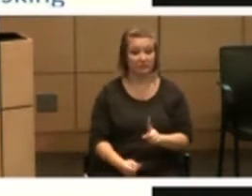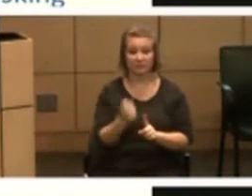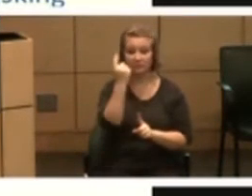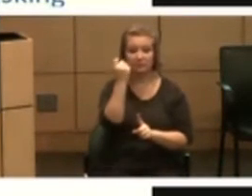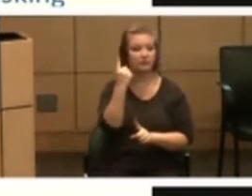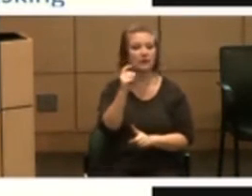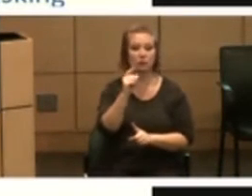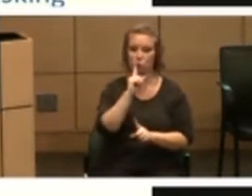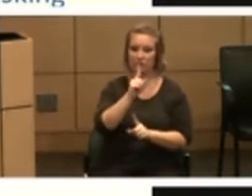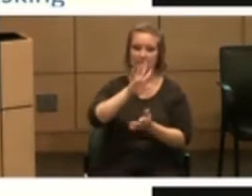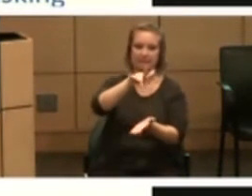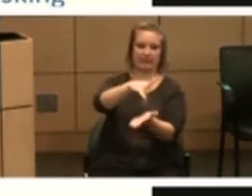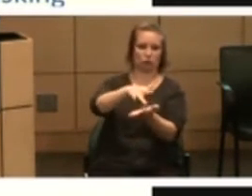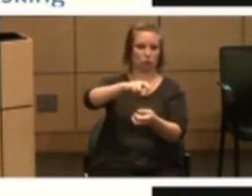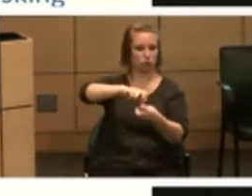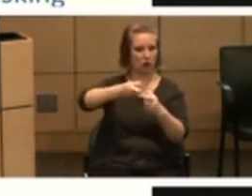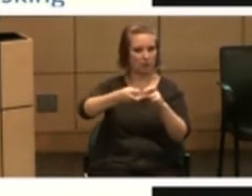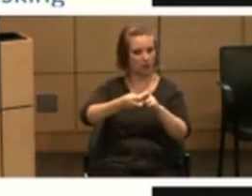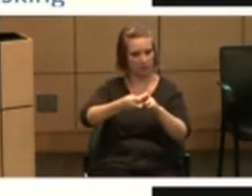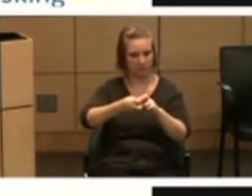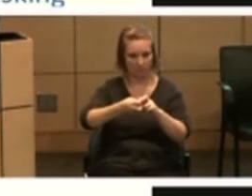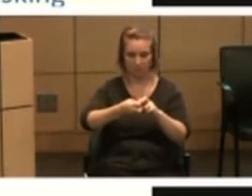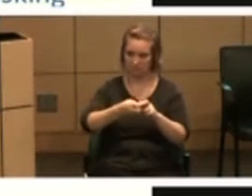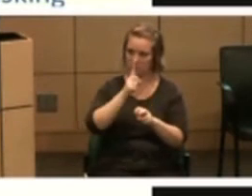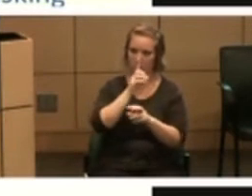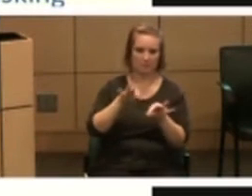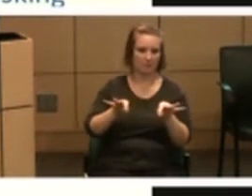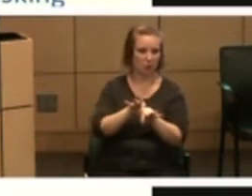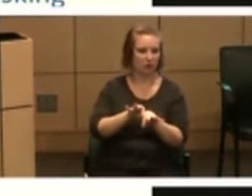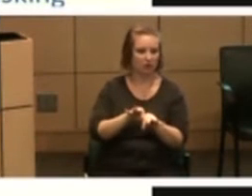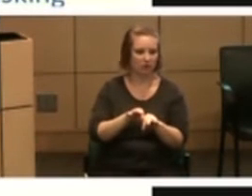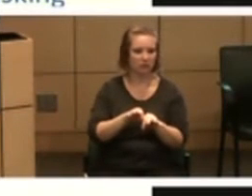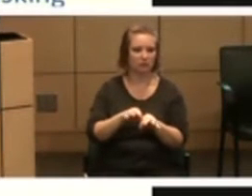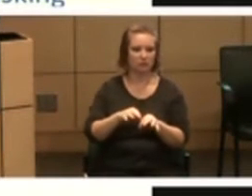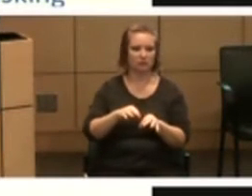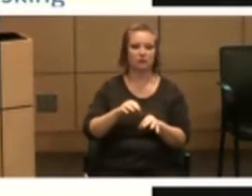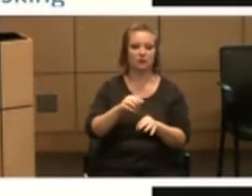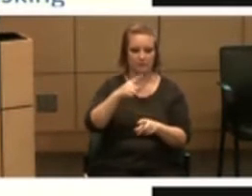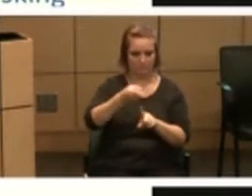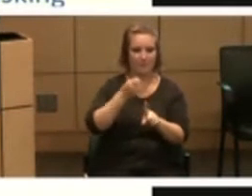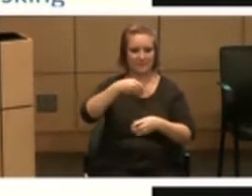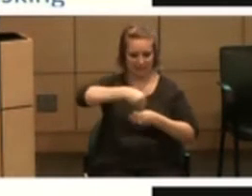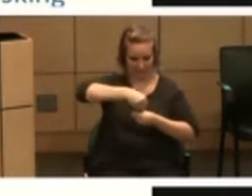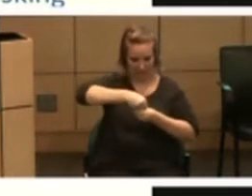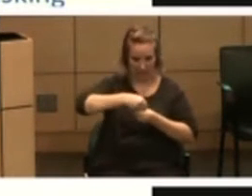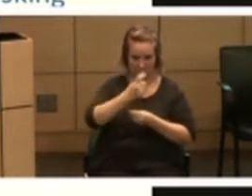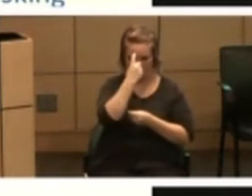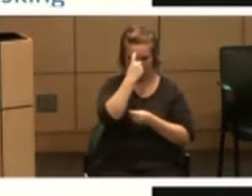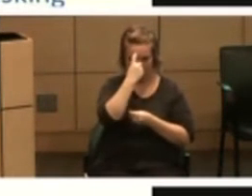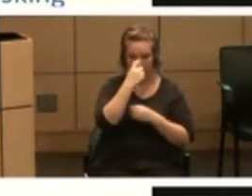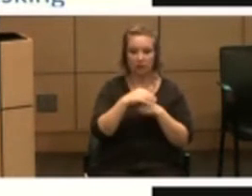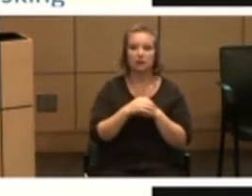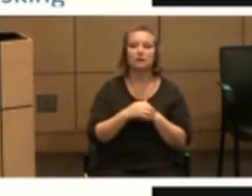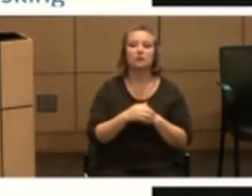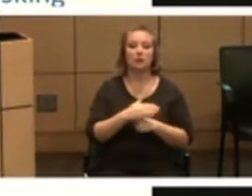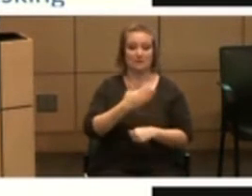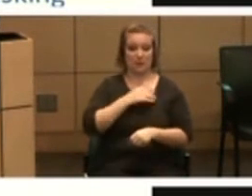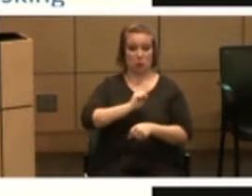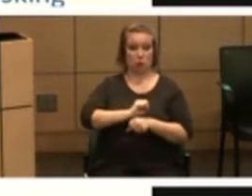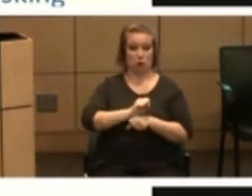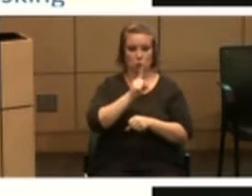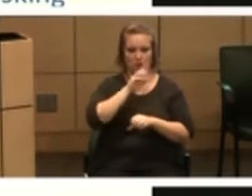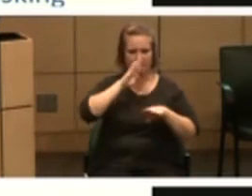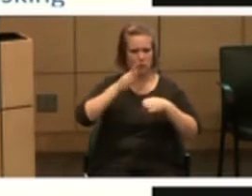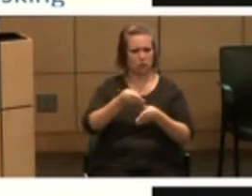is a central problem. This is really due to higher order processes. So a lot of my work is focused on what